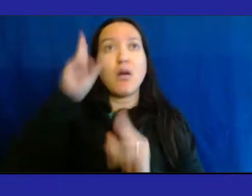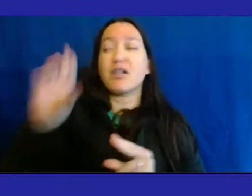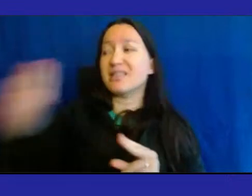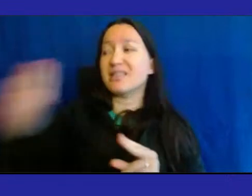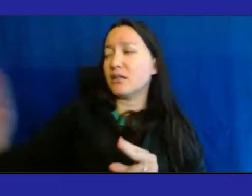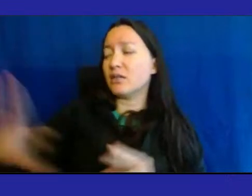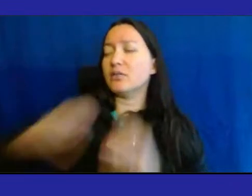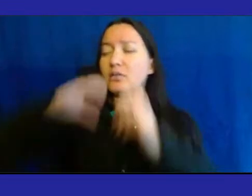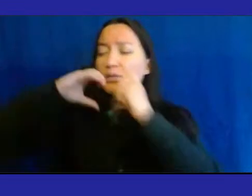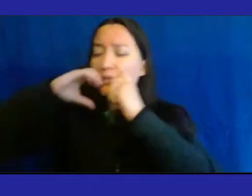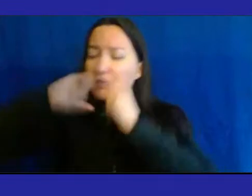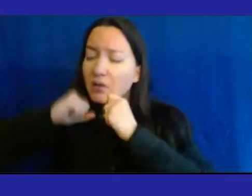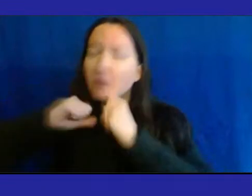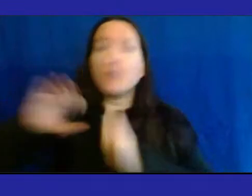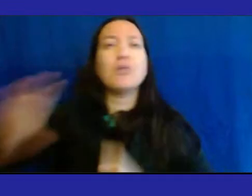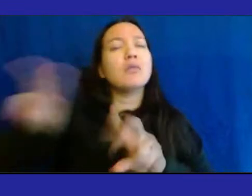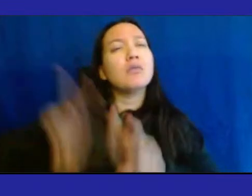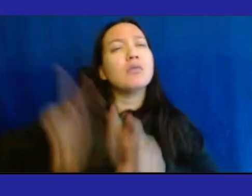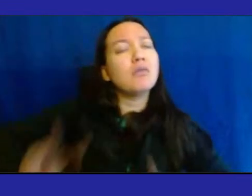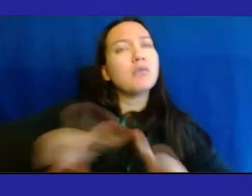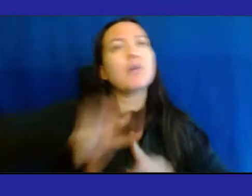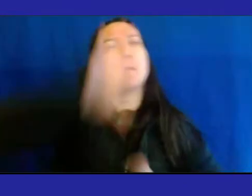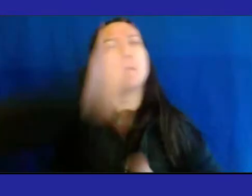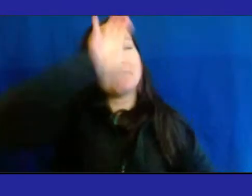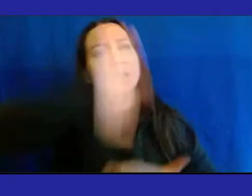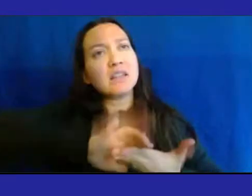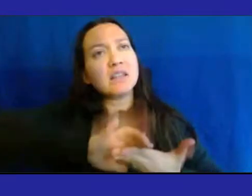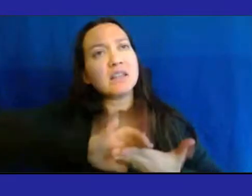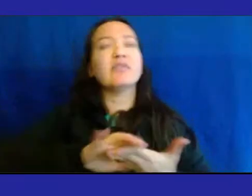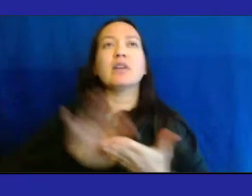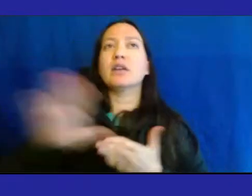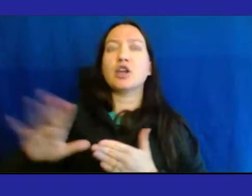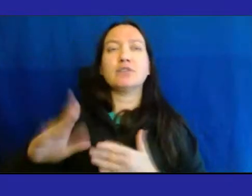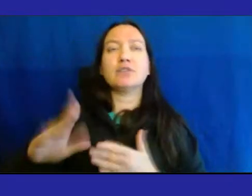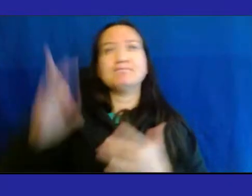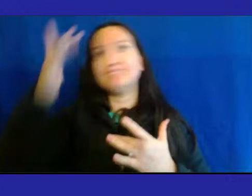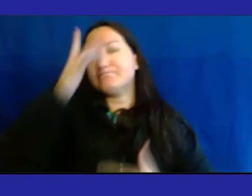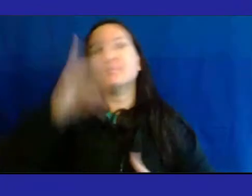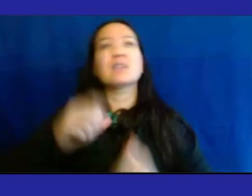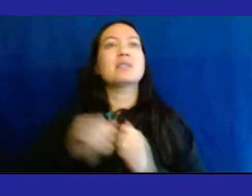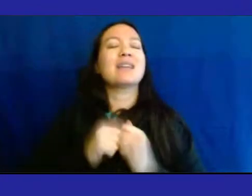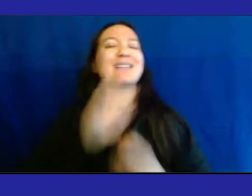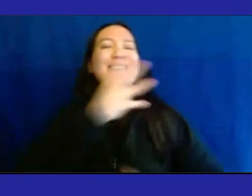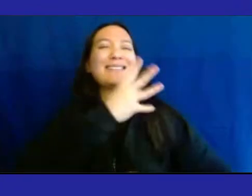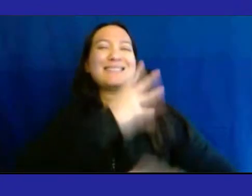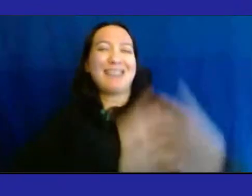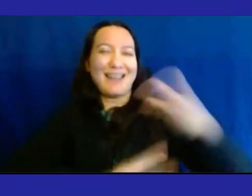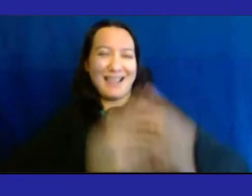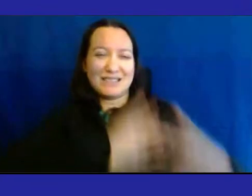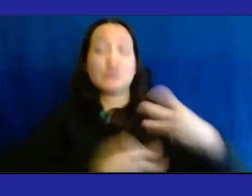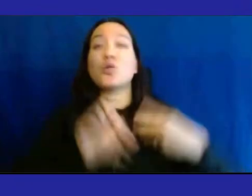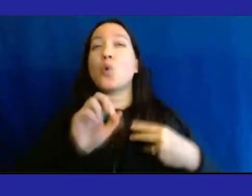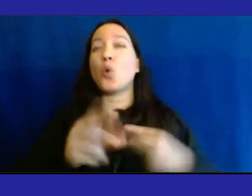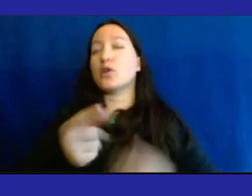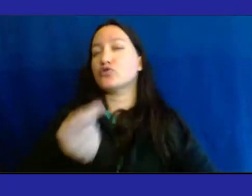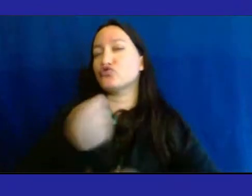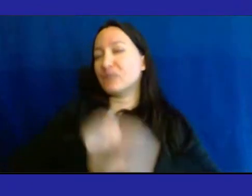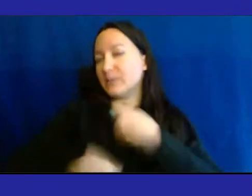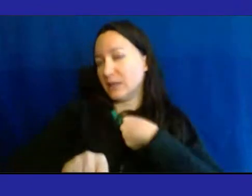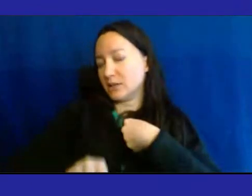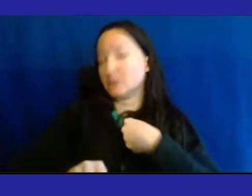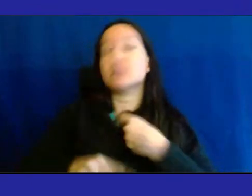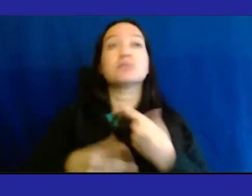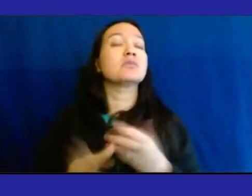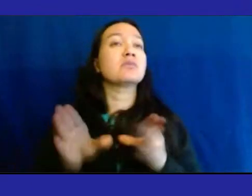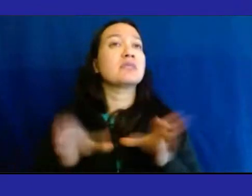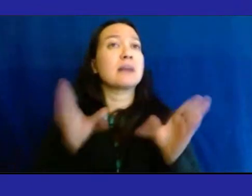beliefs regarding their options for end-stage kidney disease, such as dialysis and transplant. So this evaluation plan